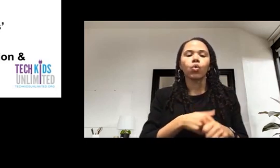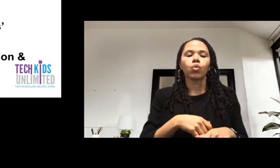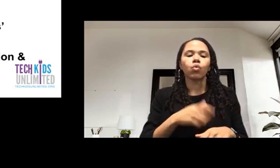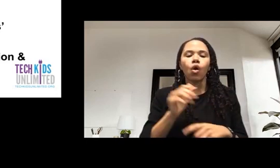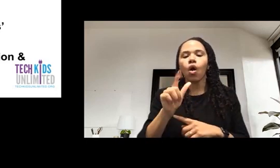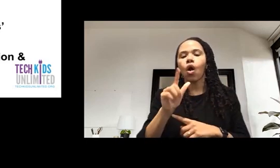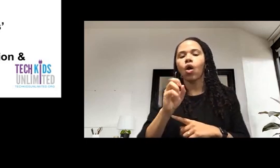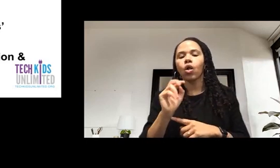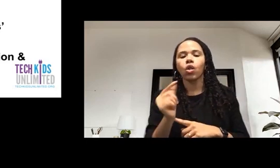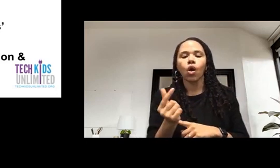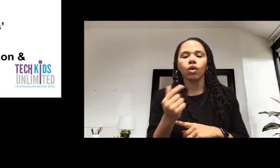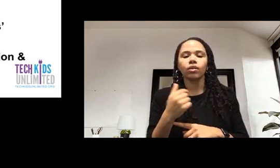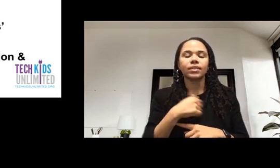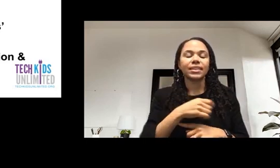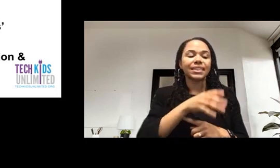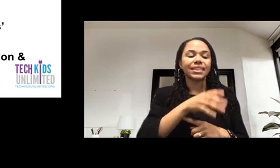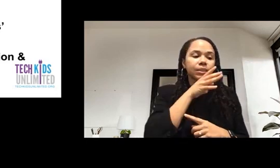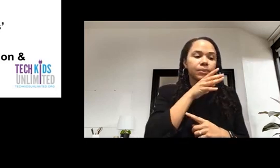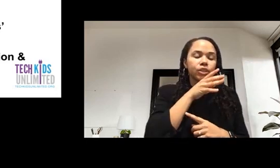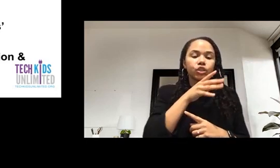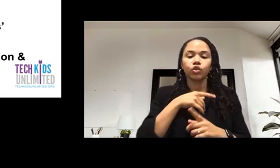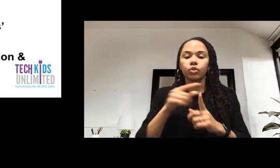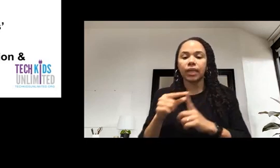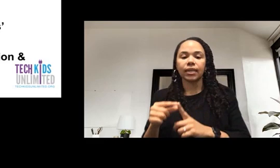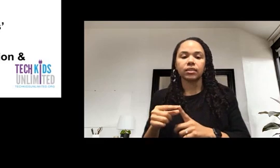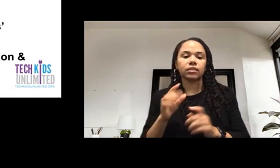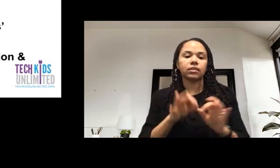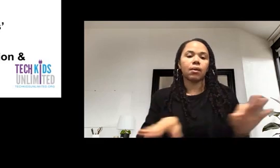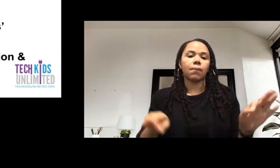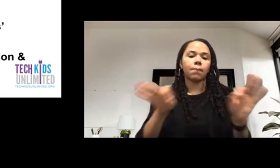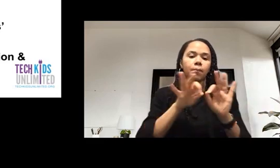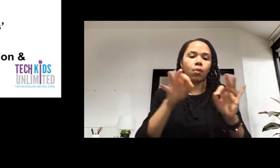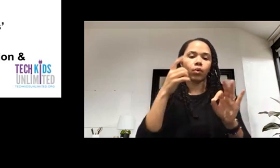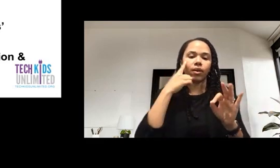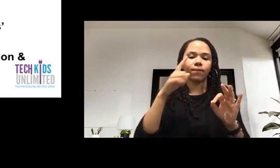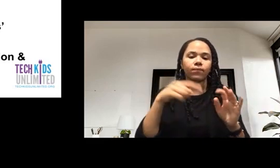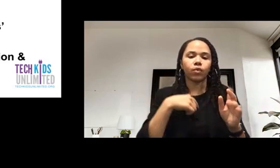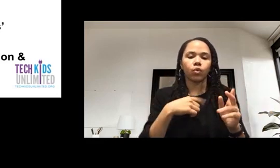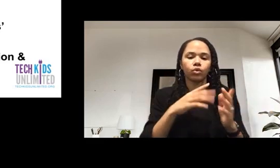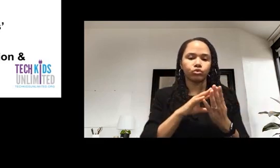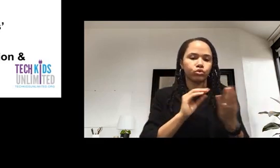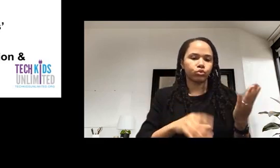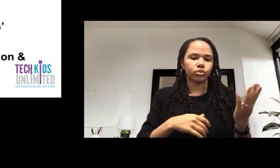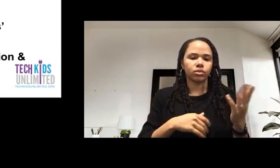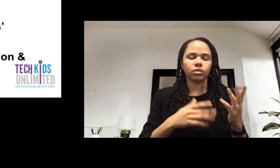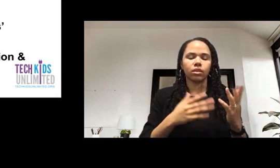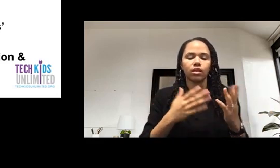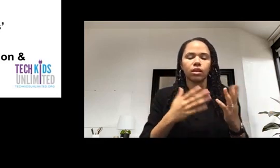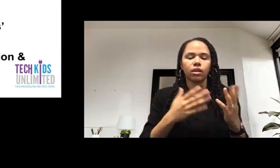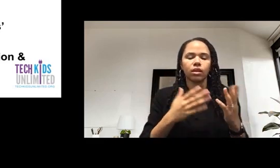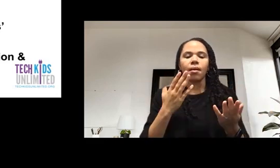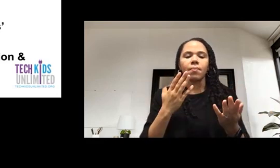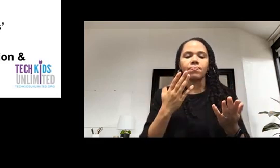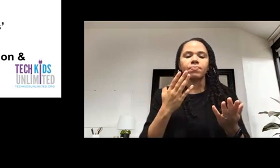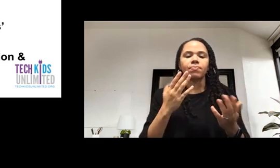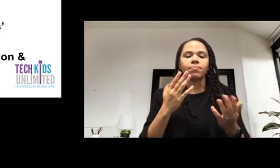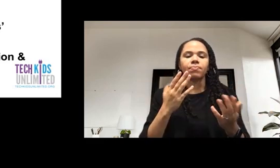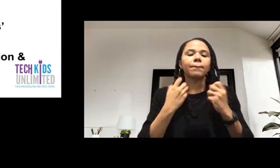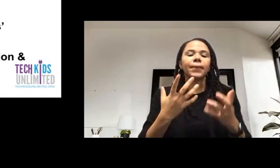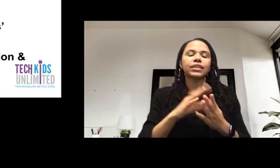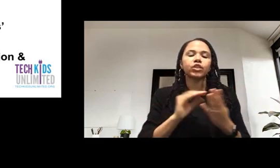to text is super important to our students. Many of them are dyslexic and dysgraphic as